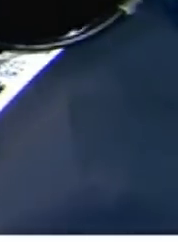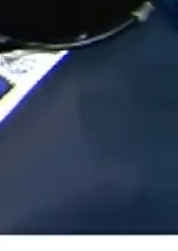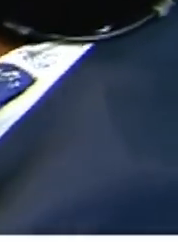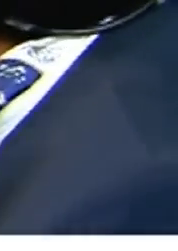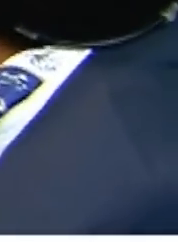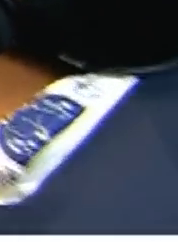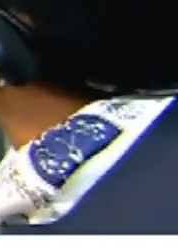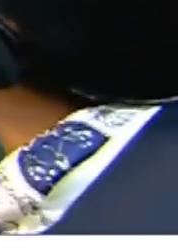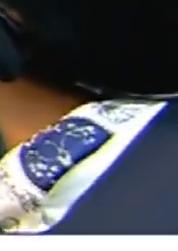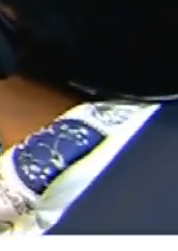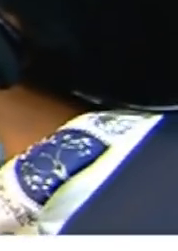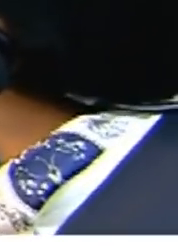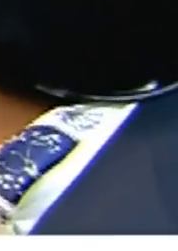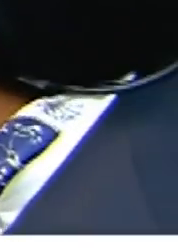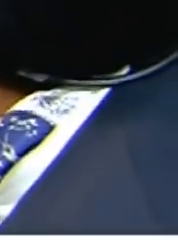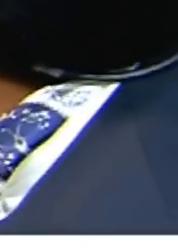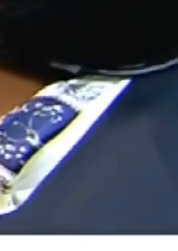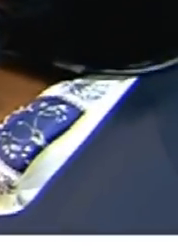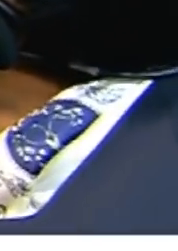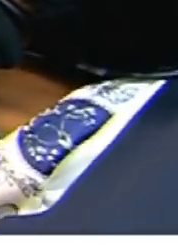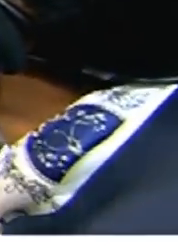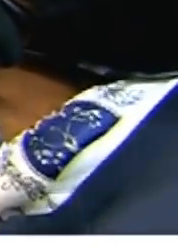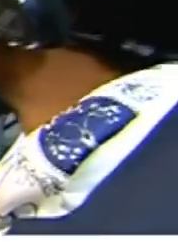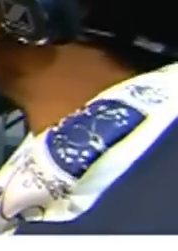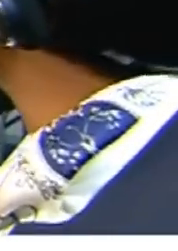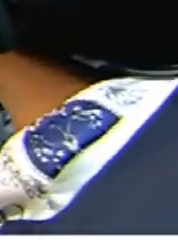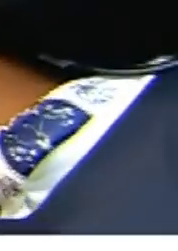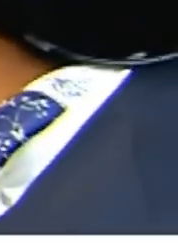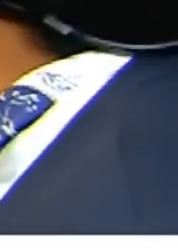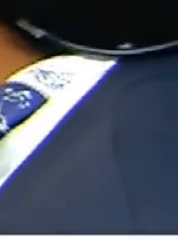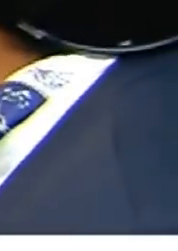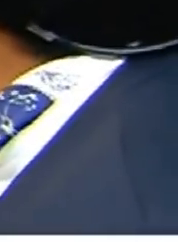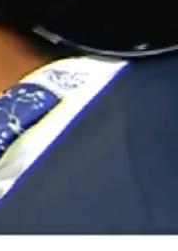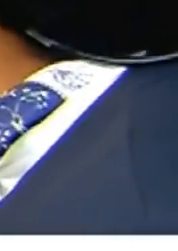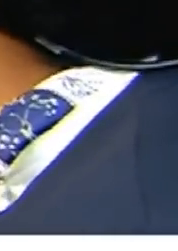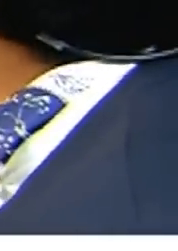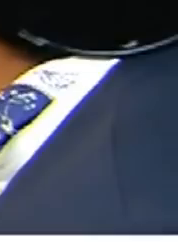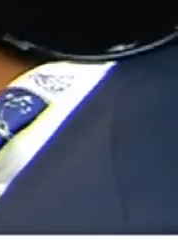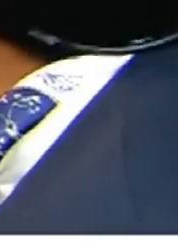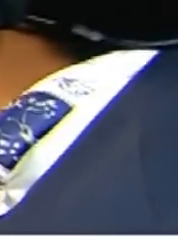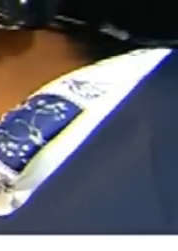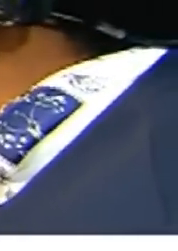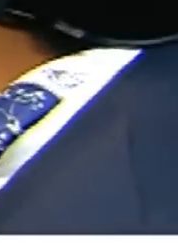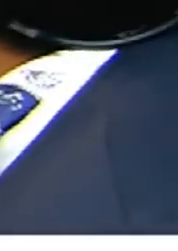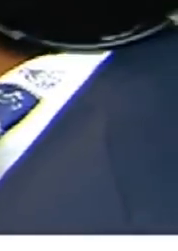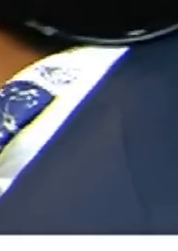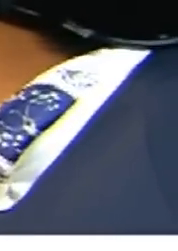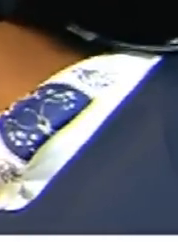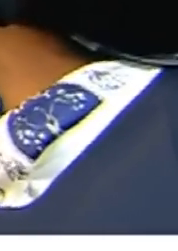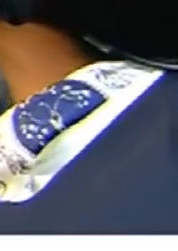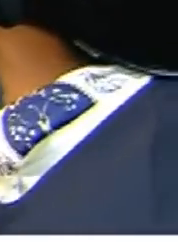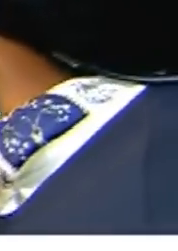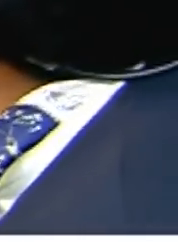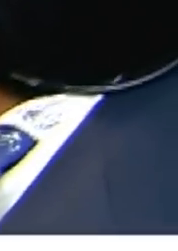Africa really put their differences aside and just think about ordinary people who don't have electricity, who don't